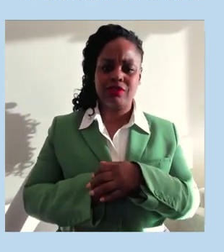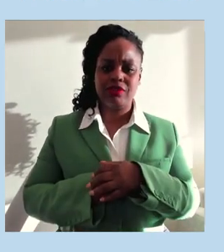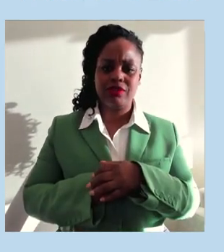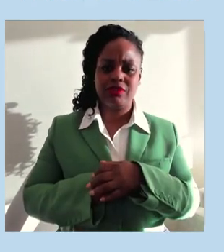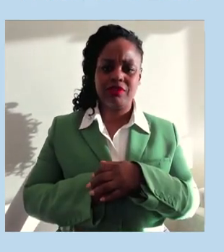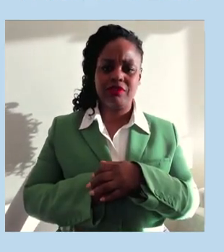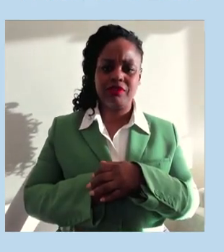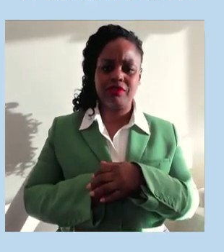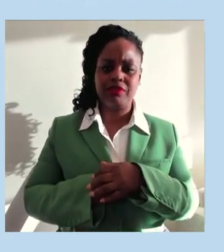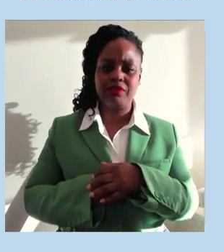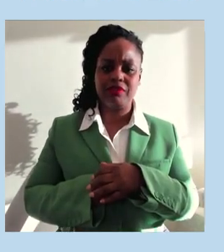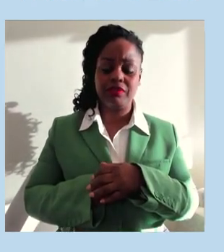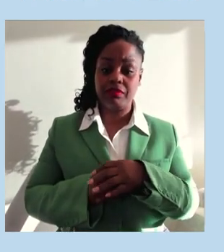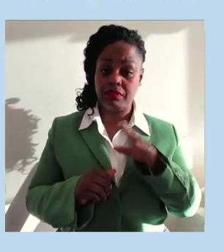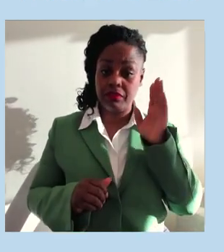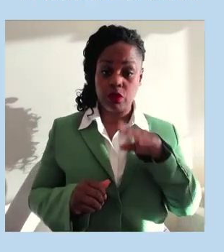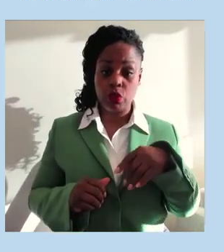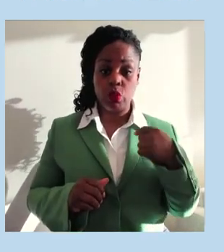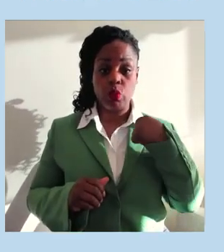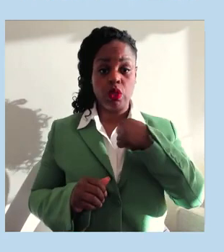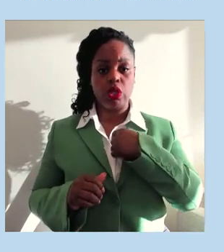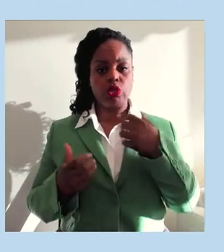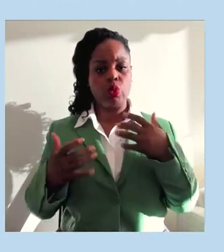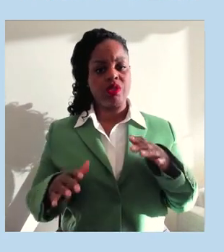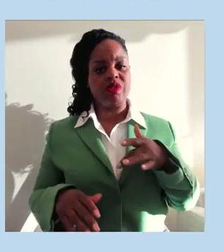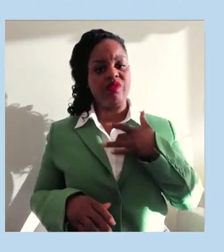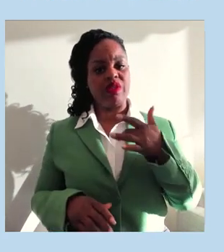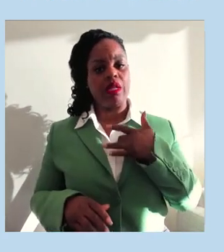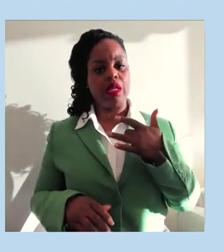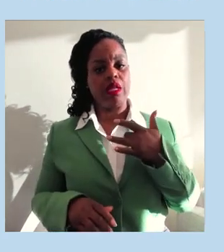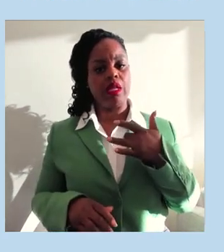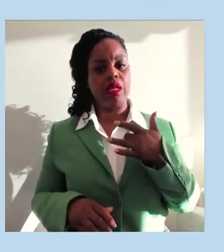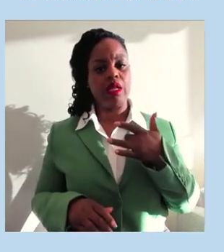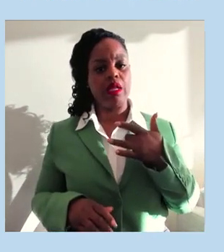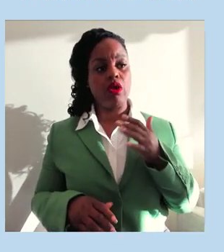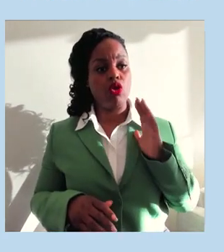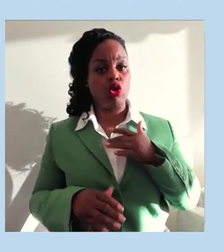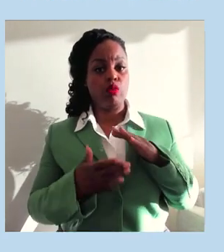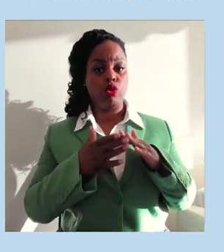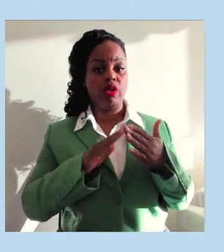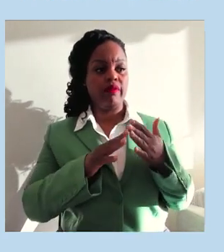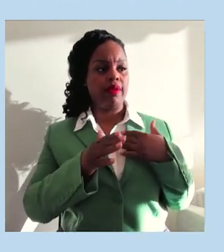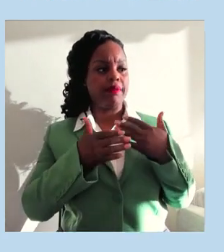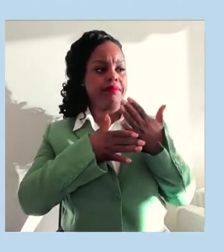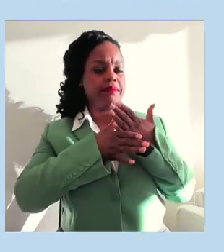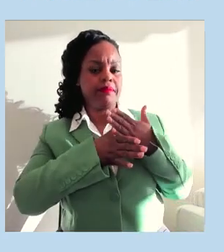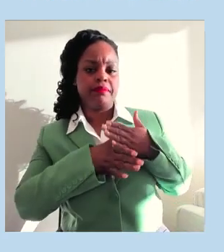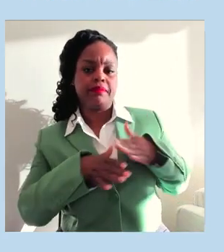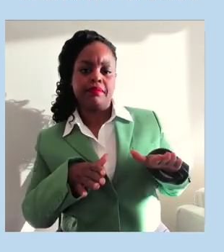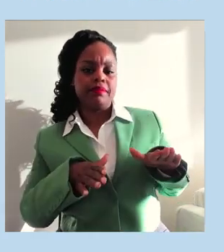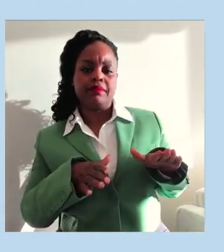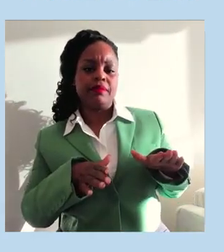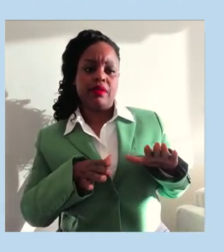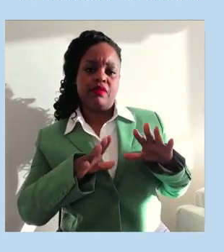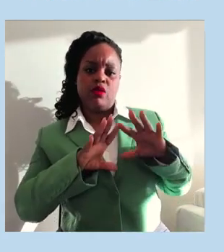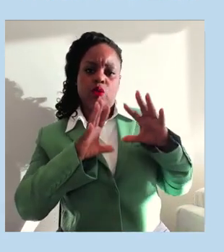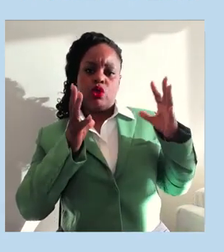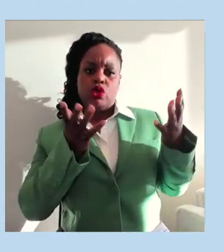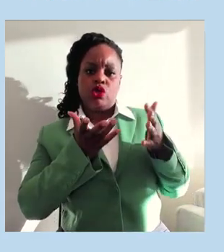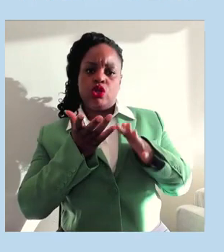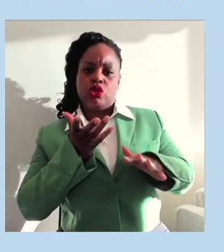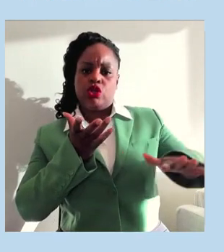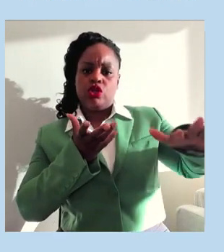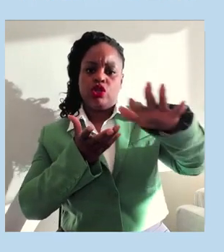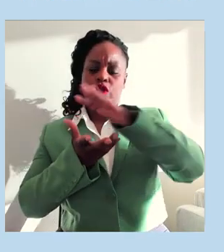as in our local territories. We're also suffering a lot of violence related to climate change. And climate change